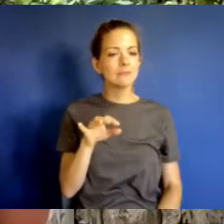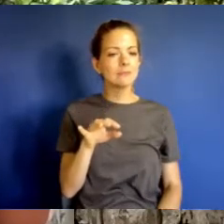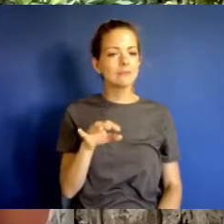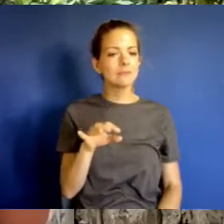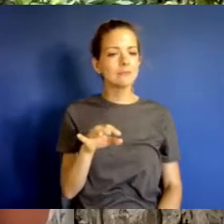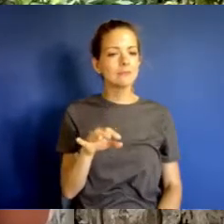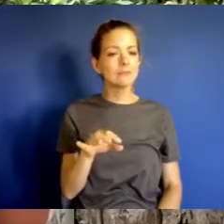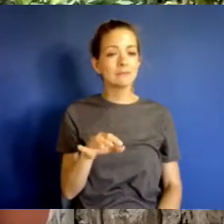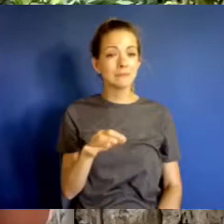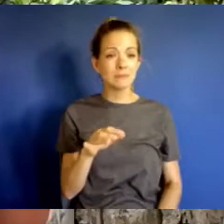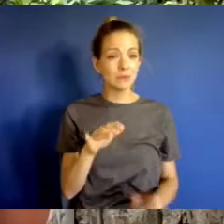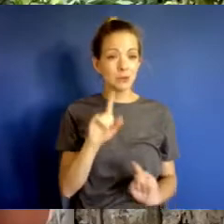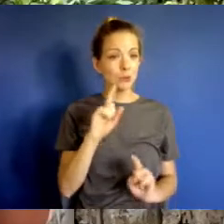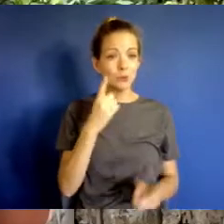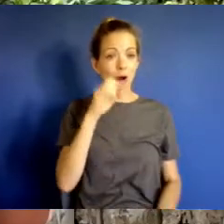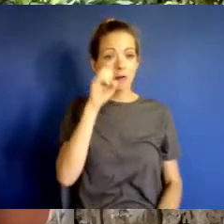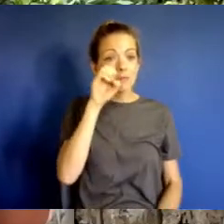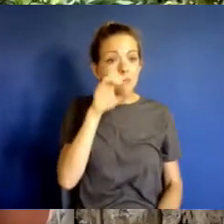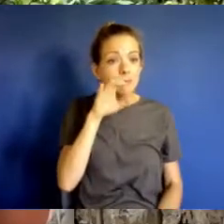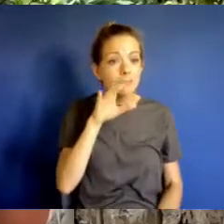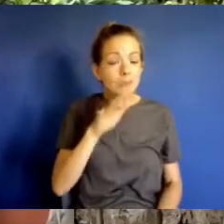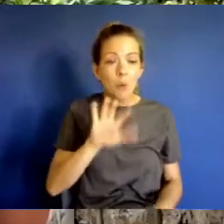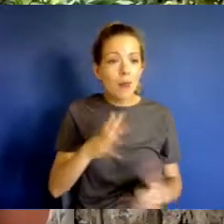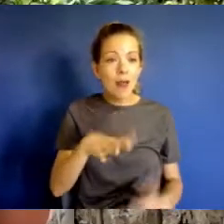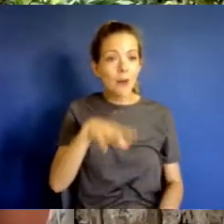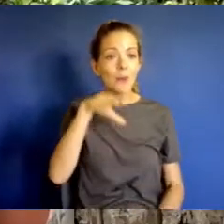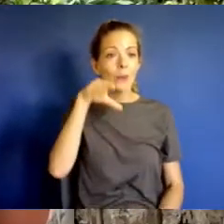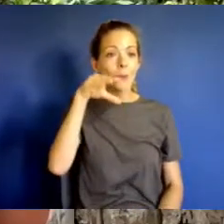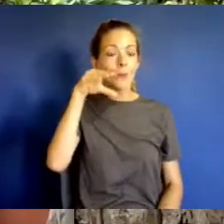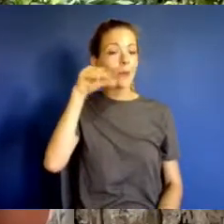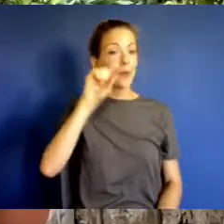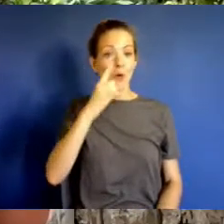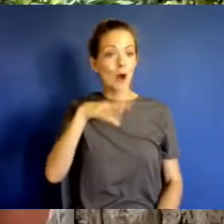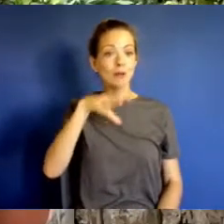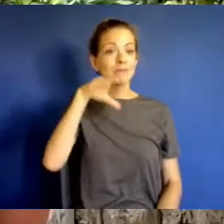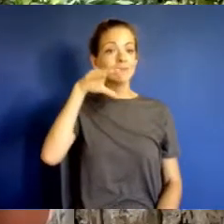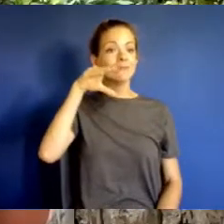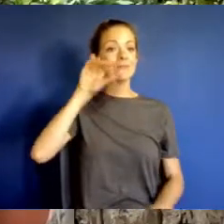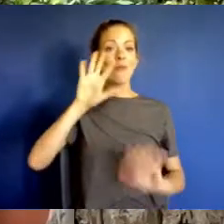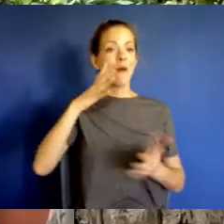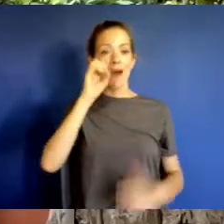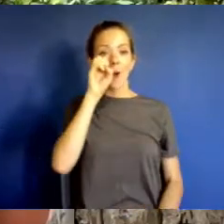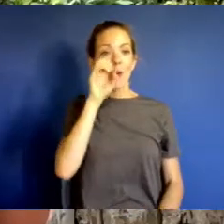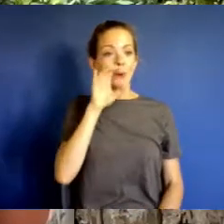There's no inhale without exhale. There's no exhale without inhale.